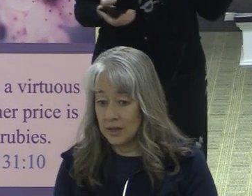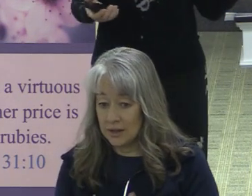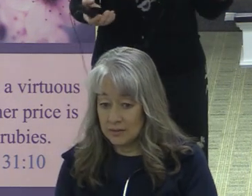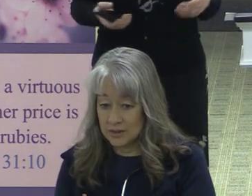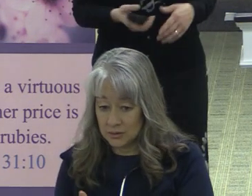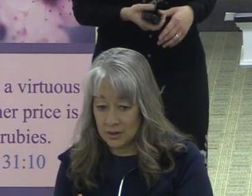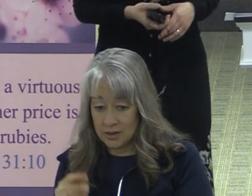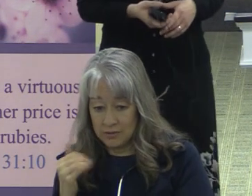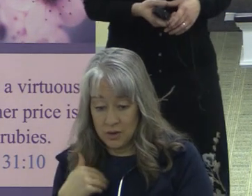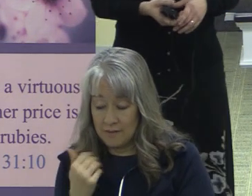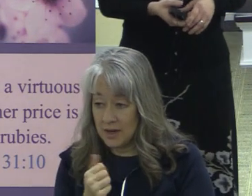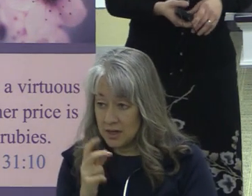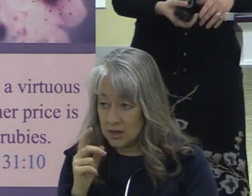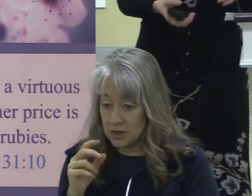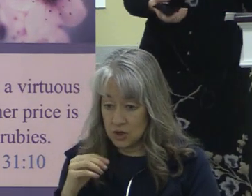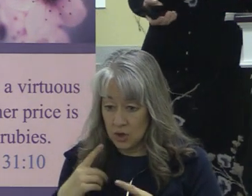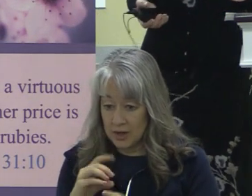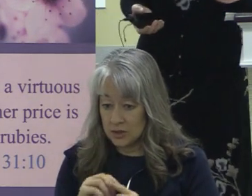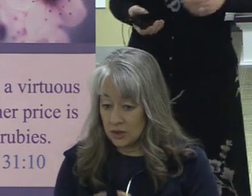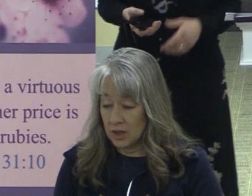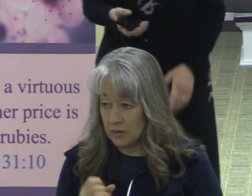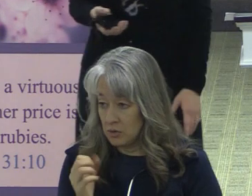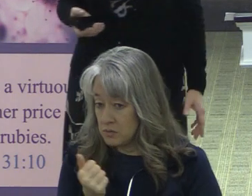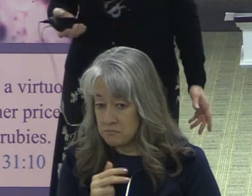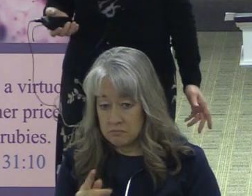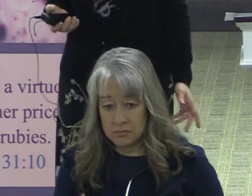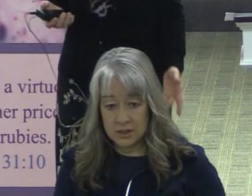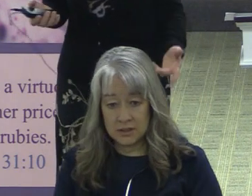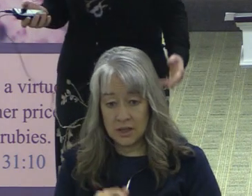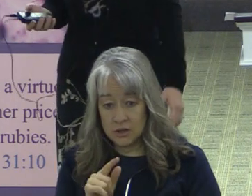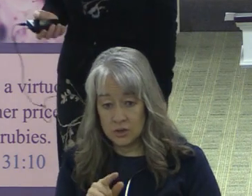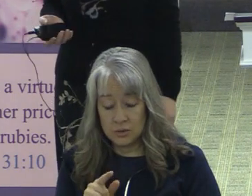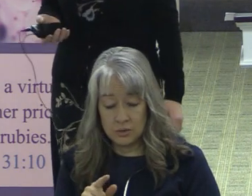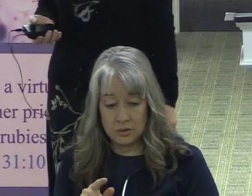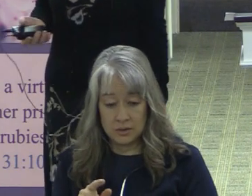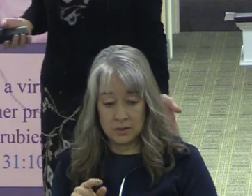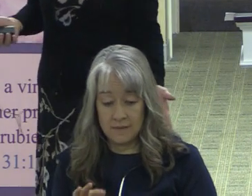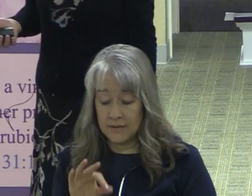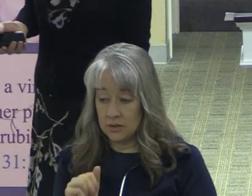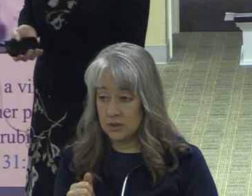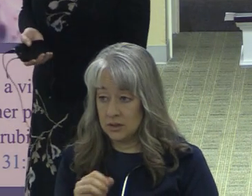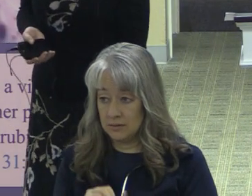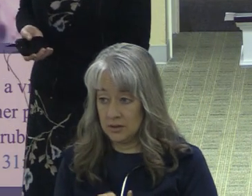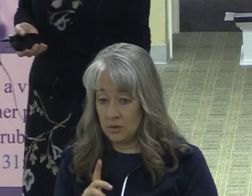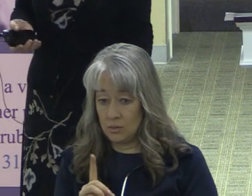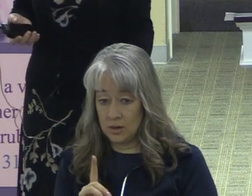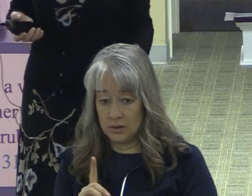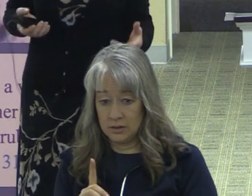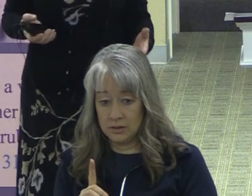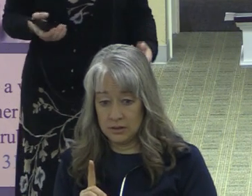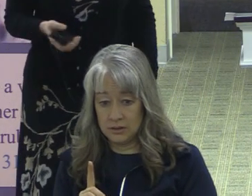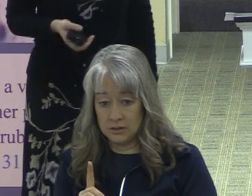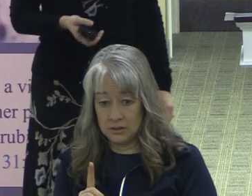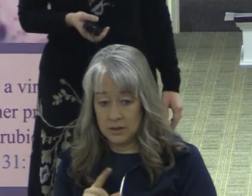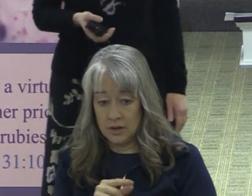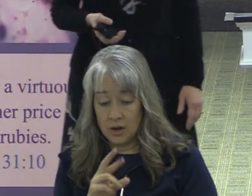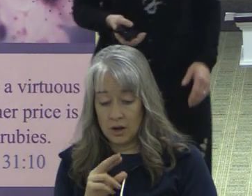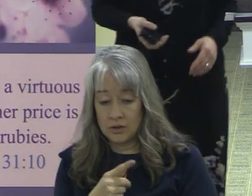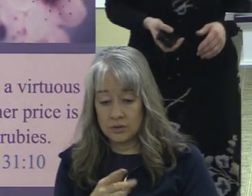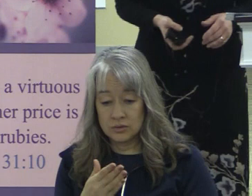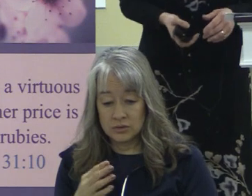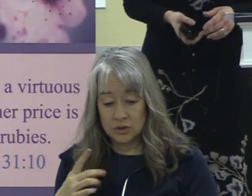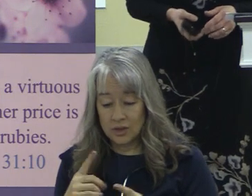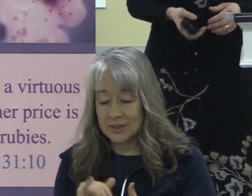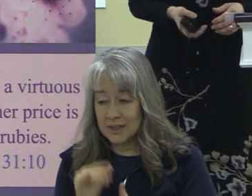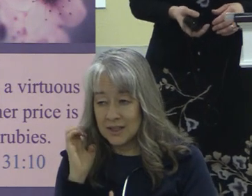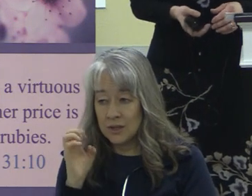as well, that if you have any dragons in your life or any places that you find yourself in where there are those dragons,